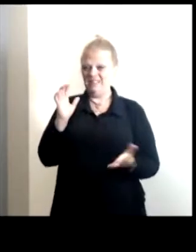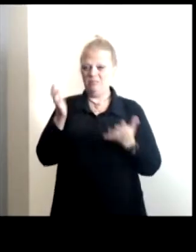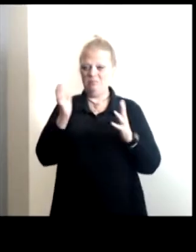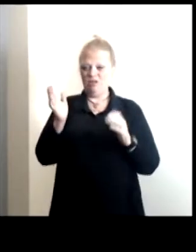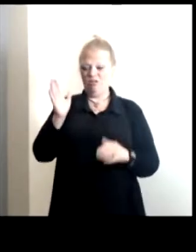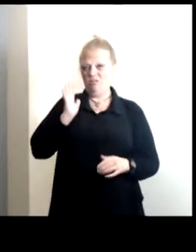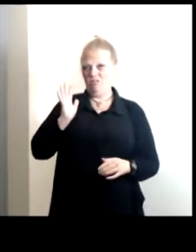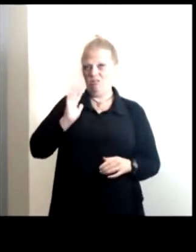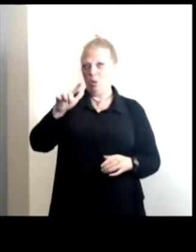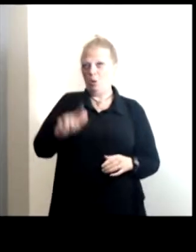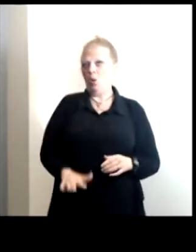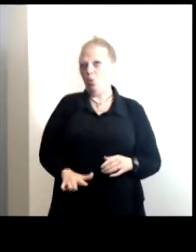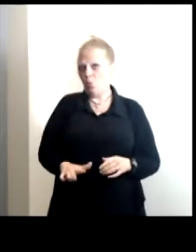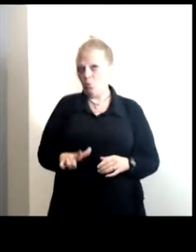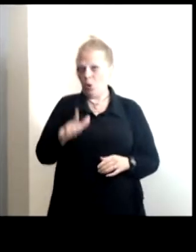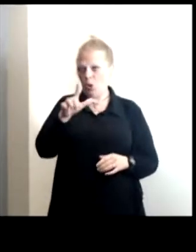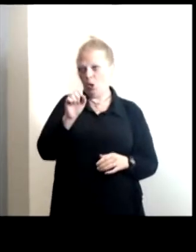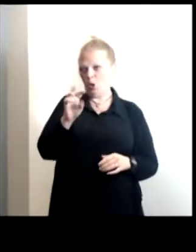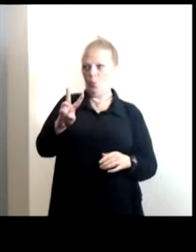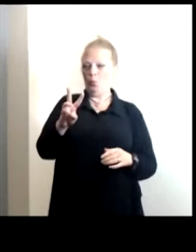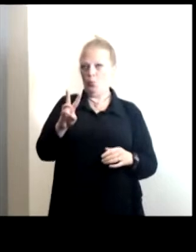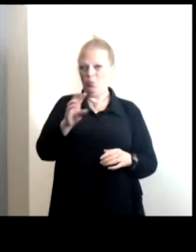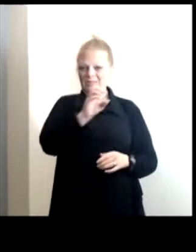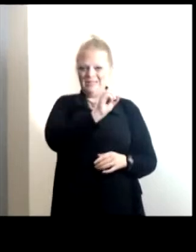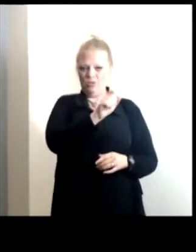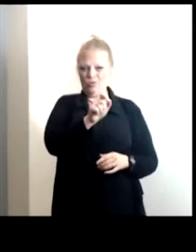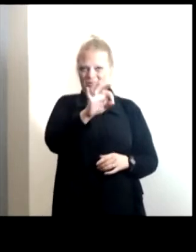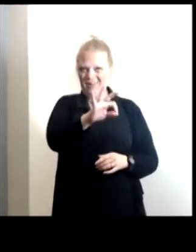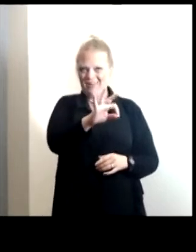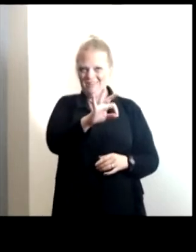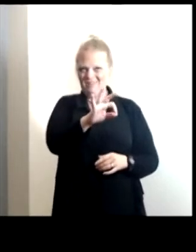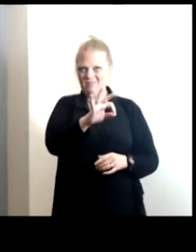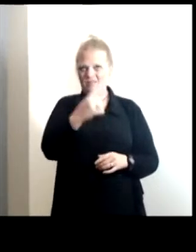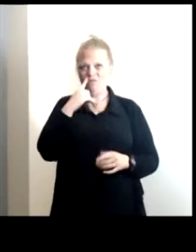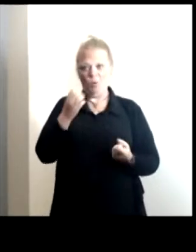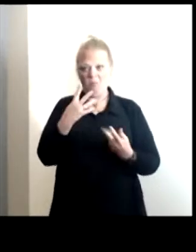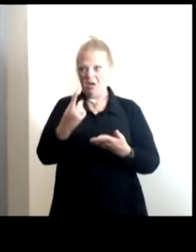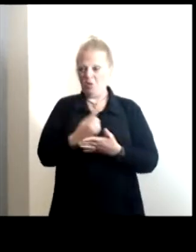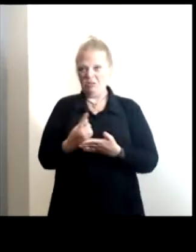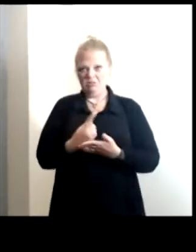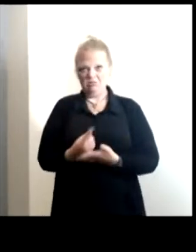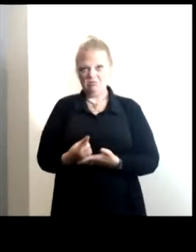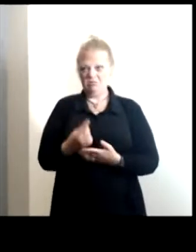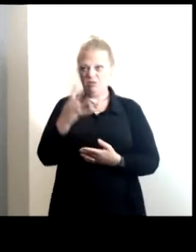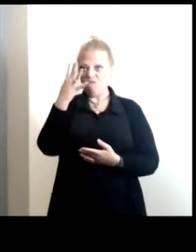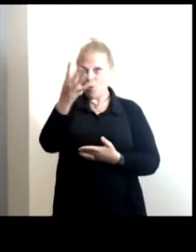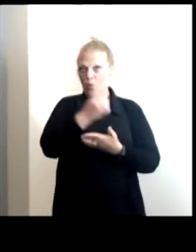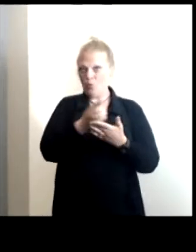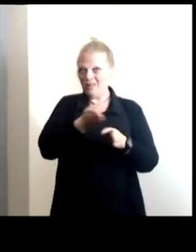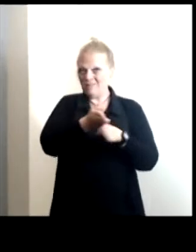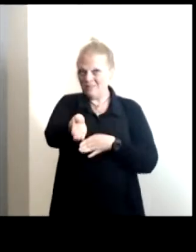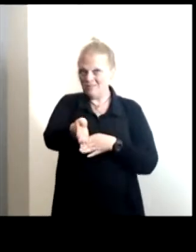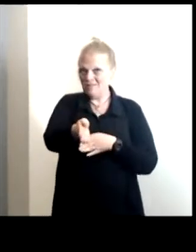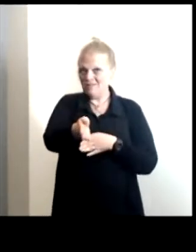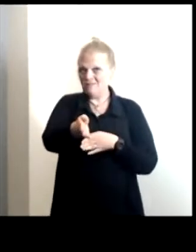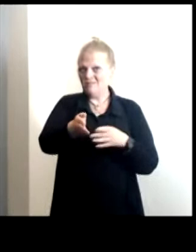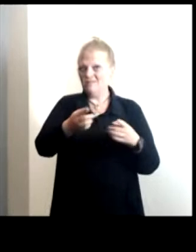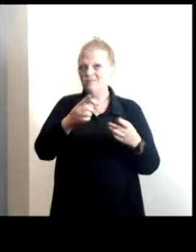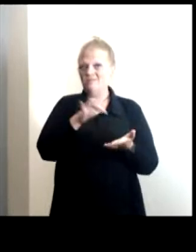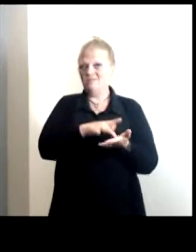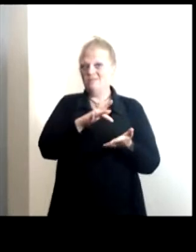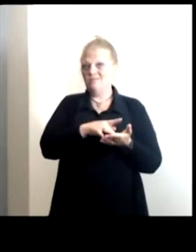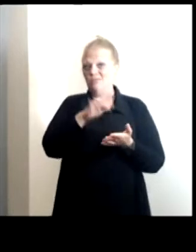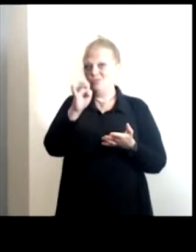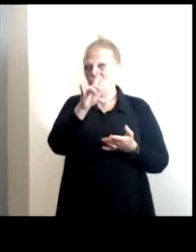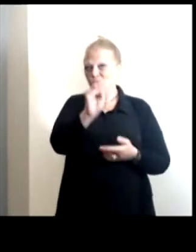low. Low is anything 0 to 9, and for a number of weeks there, 4 weeks in a row, you see from middle